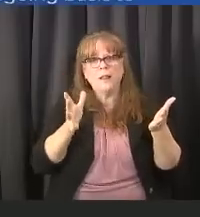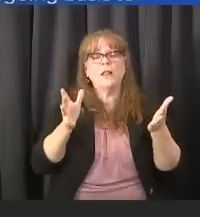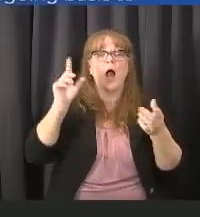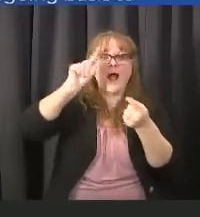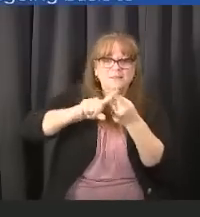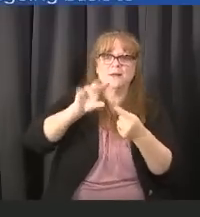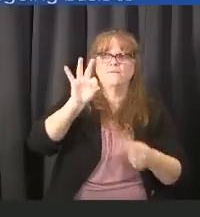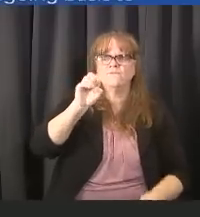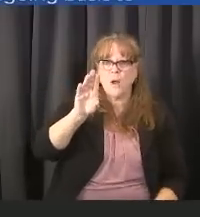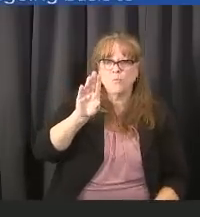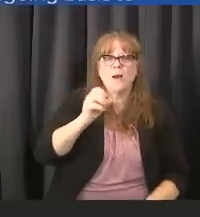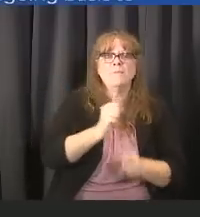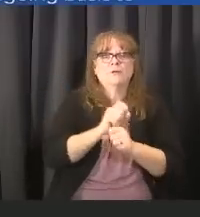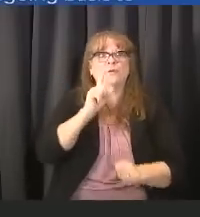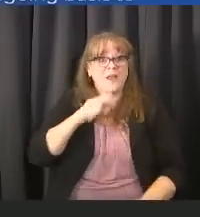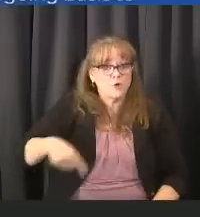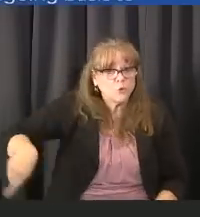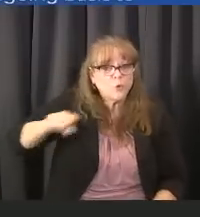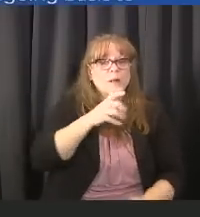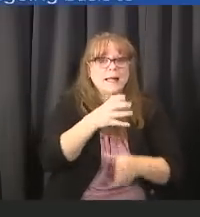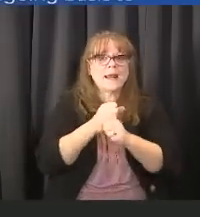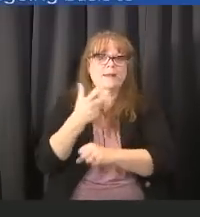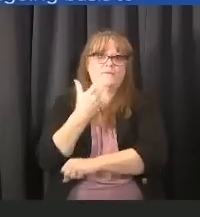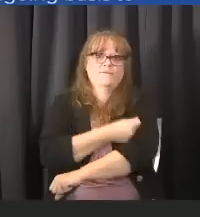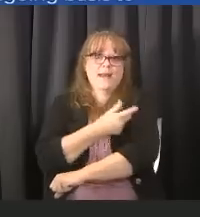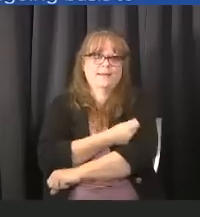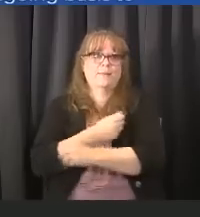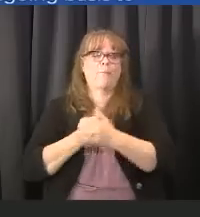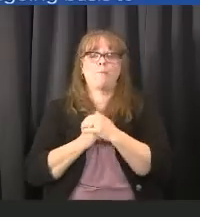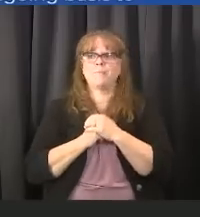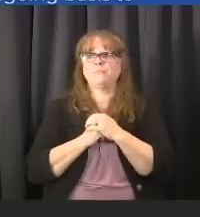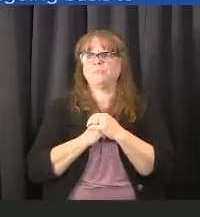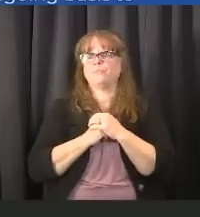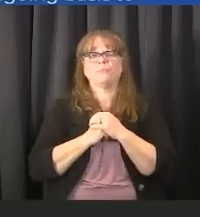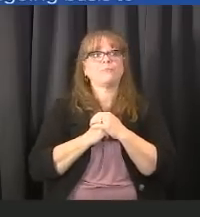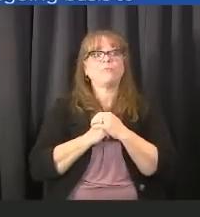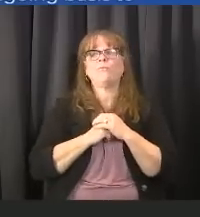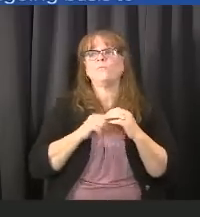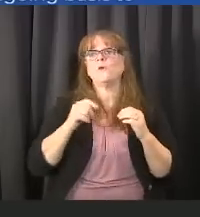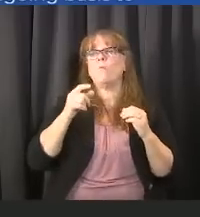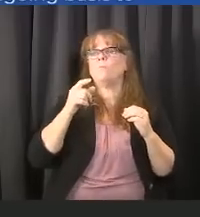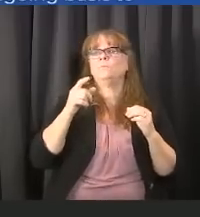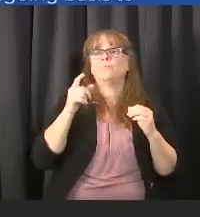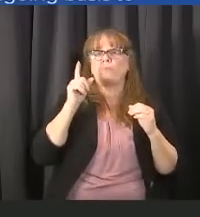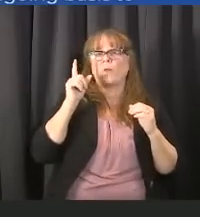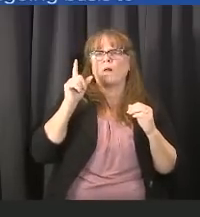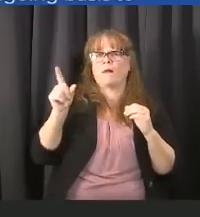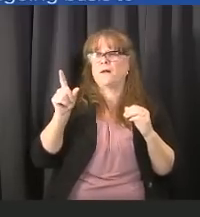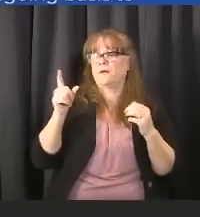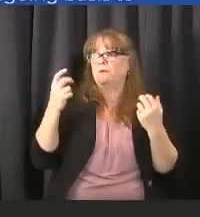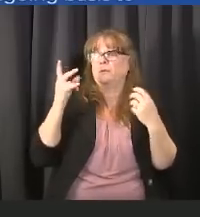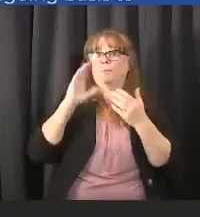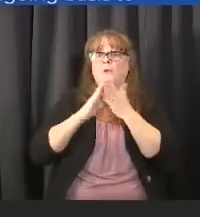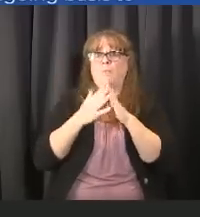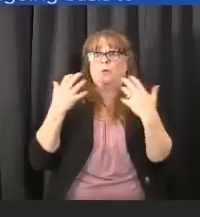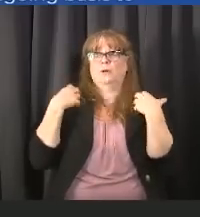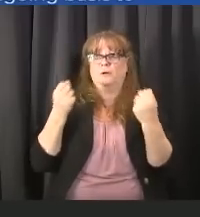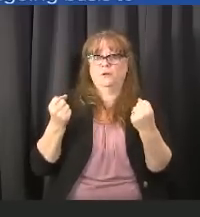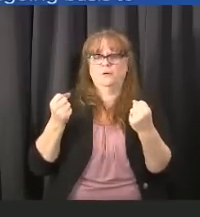contacting folks over 70. They've also opened up a way to sign up, and they're opening that up as